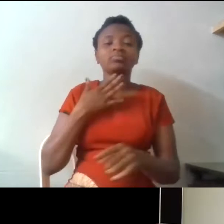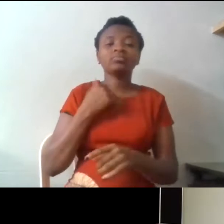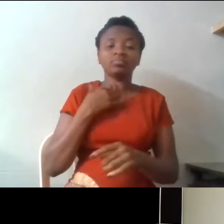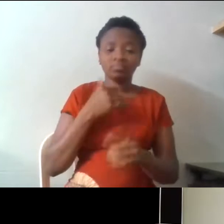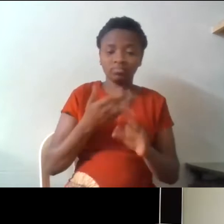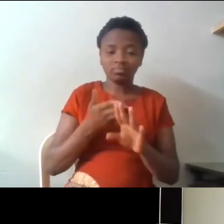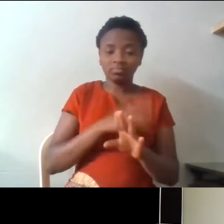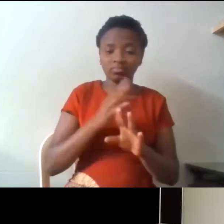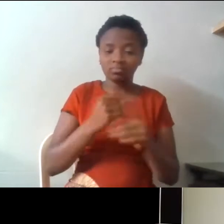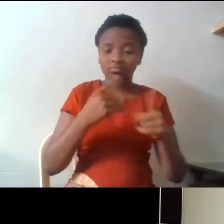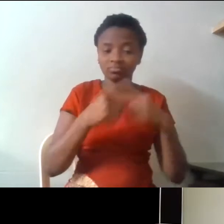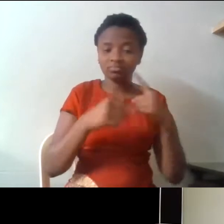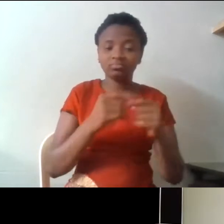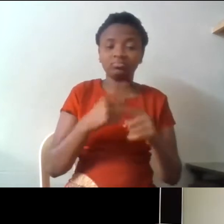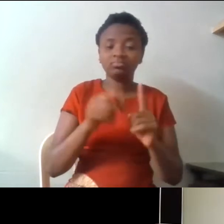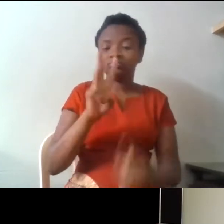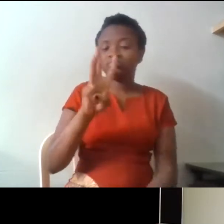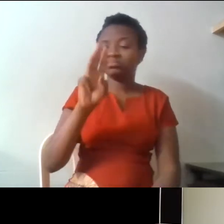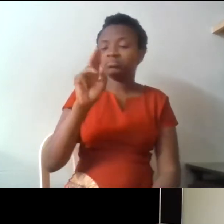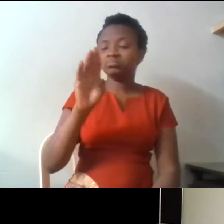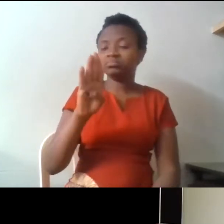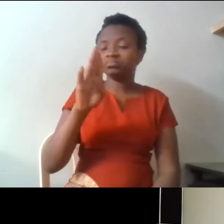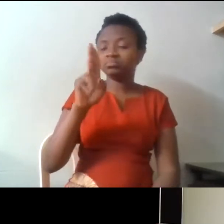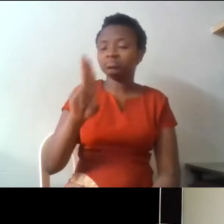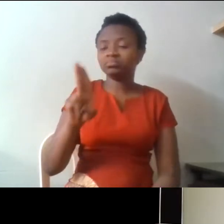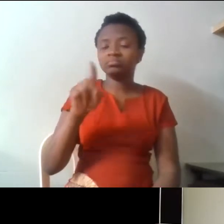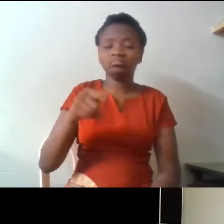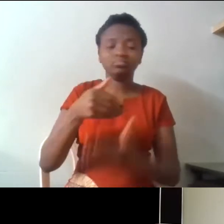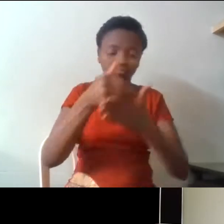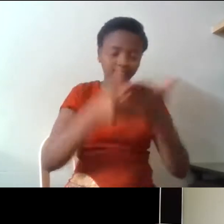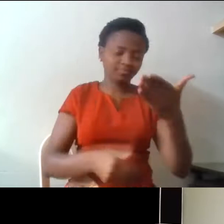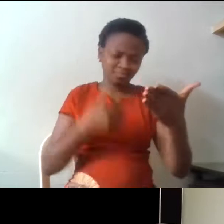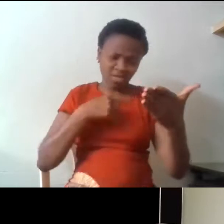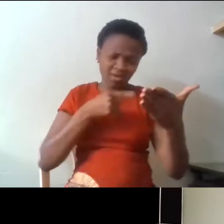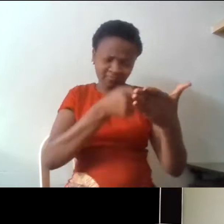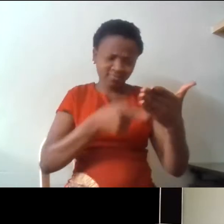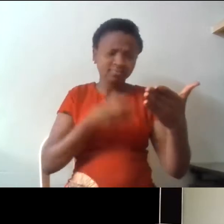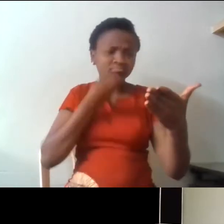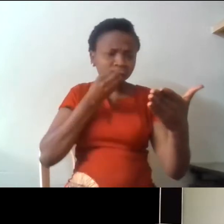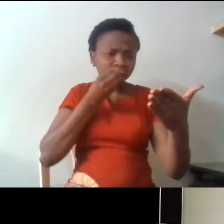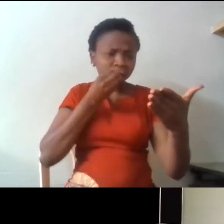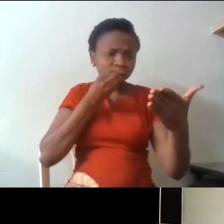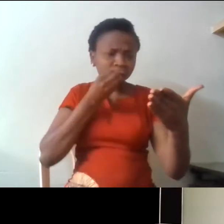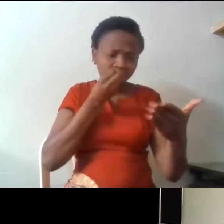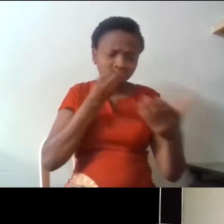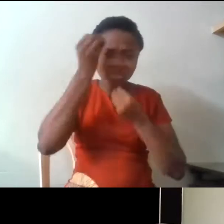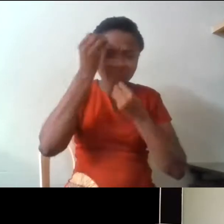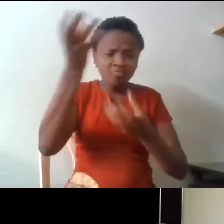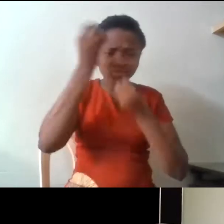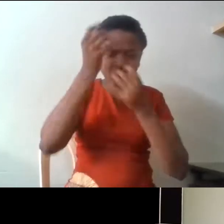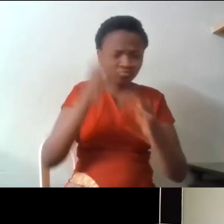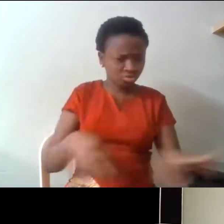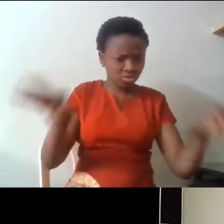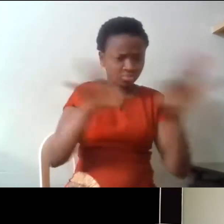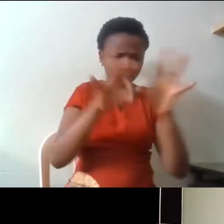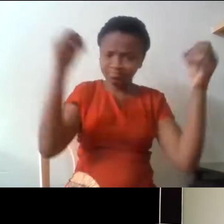the WBU report has a very informative section on building back, as Rosario just summarized so